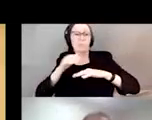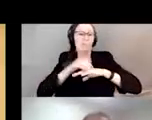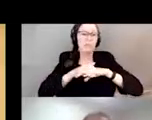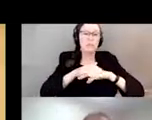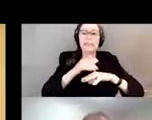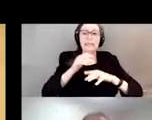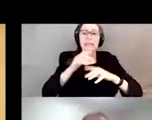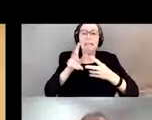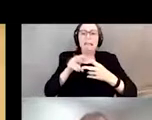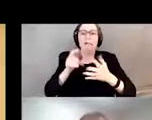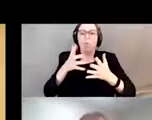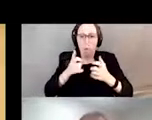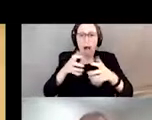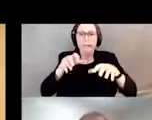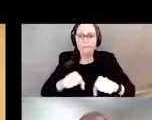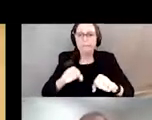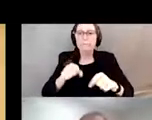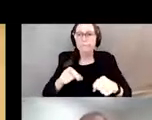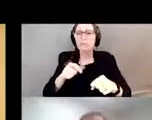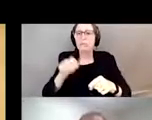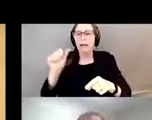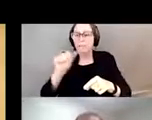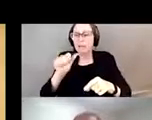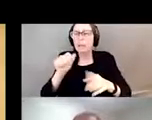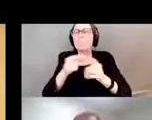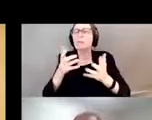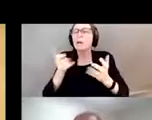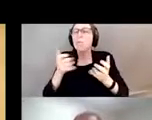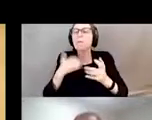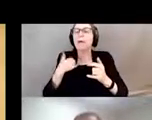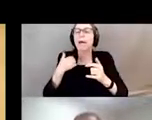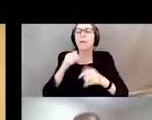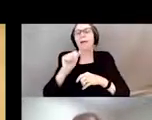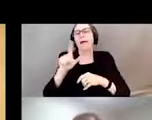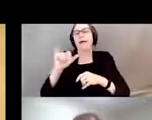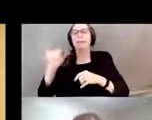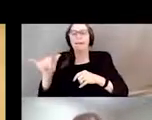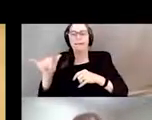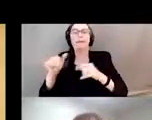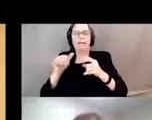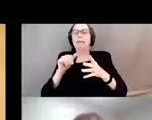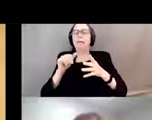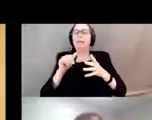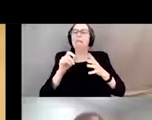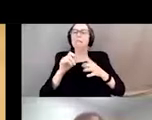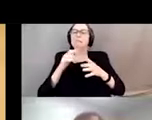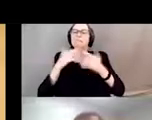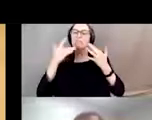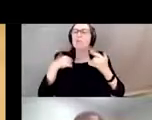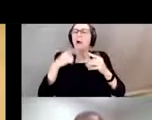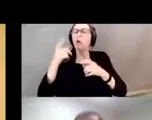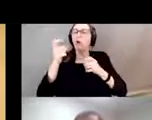Afghanistan. What they want is to have a proxy allied government there. So they'd rather have the Afghans control